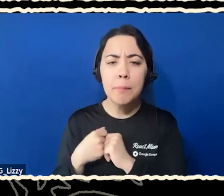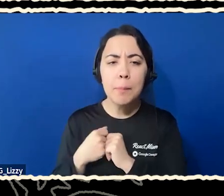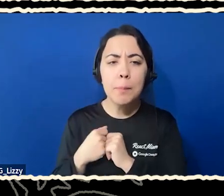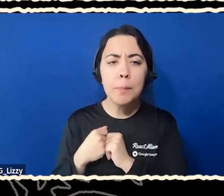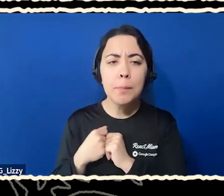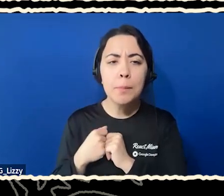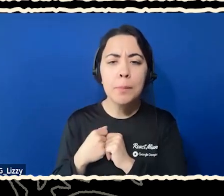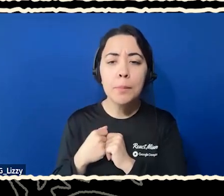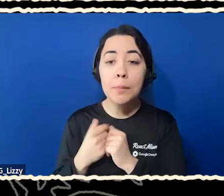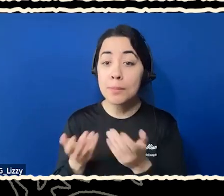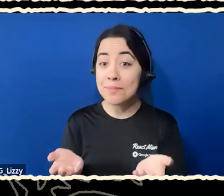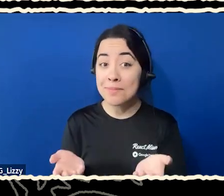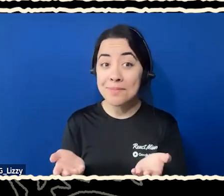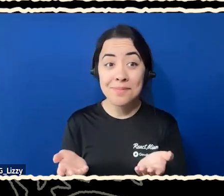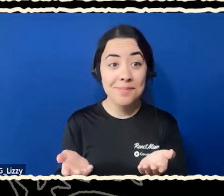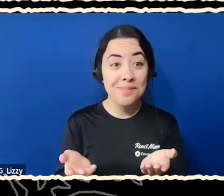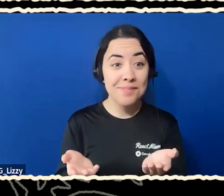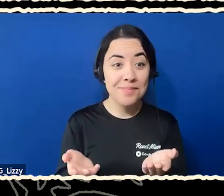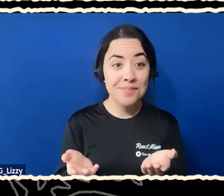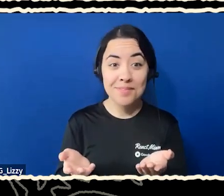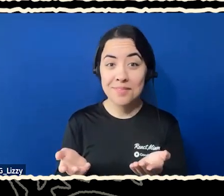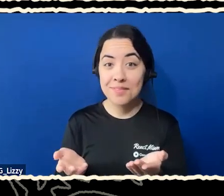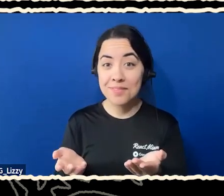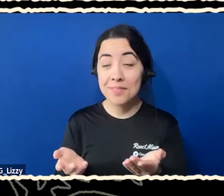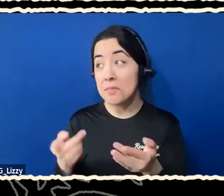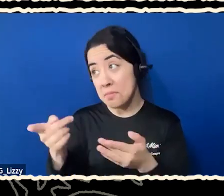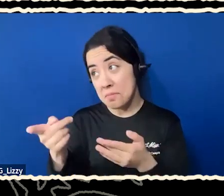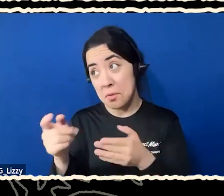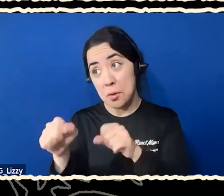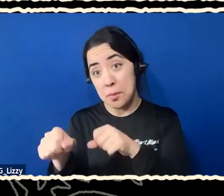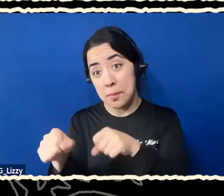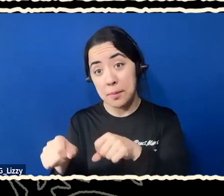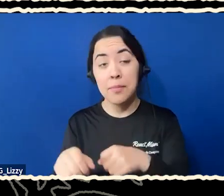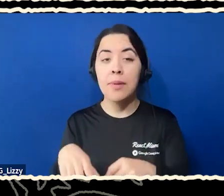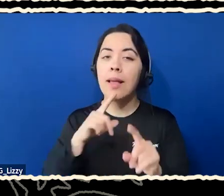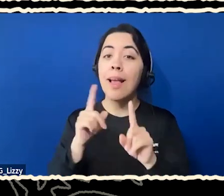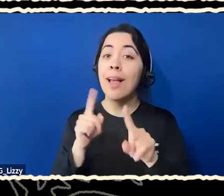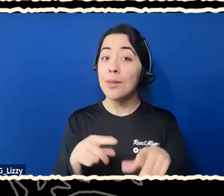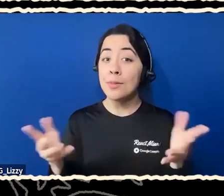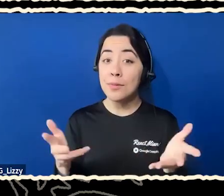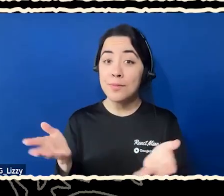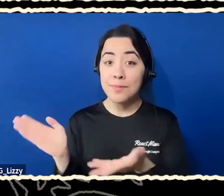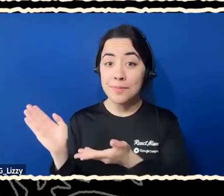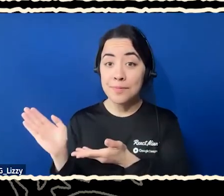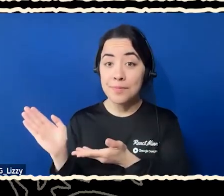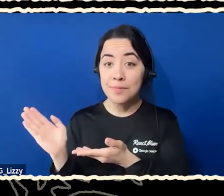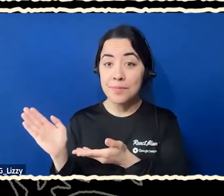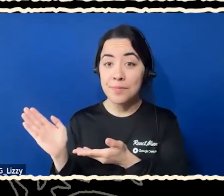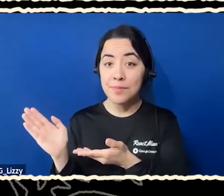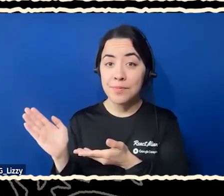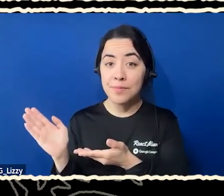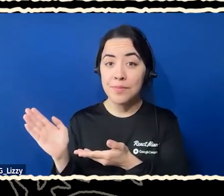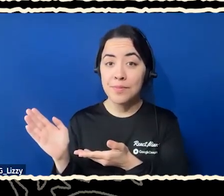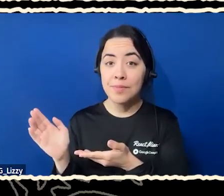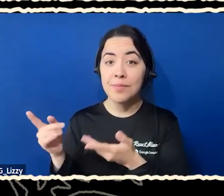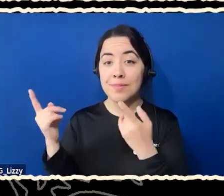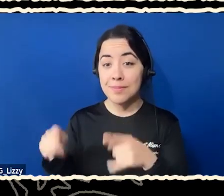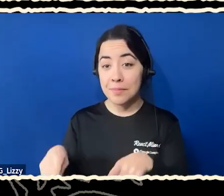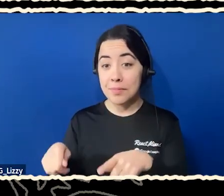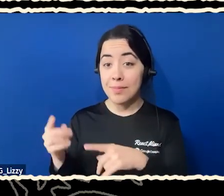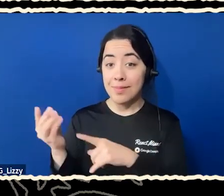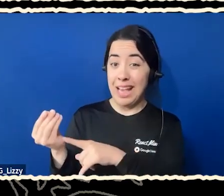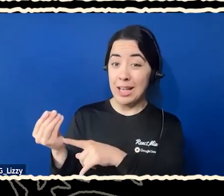Magic the Gathering. It is. It could be. Answer is when they run out of